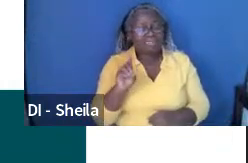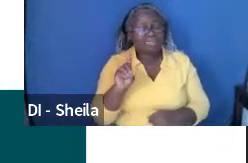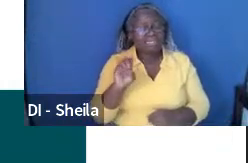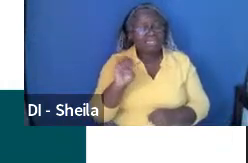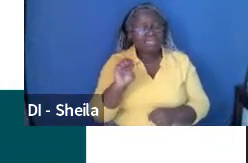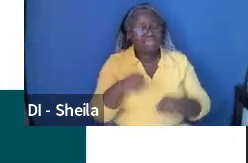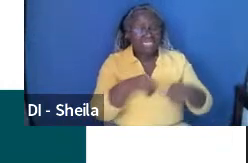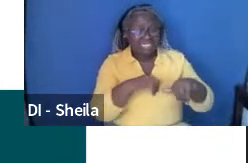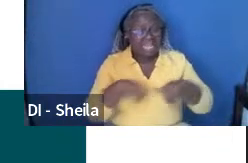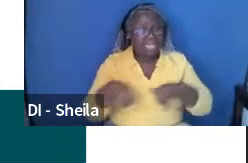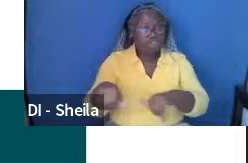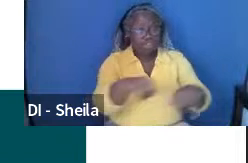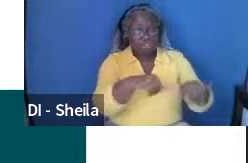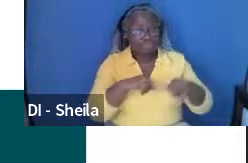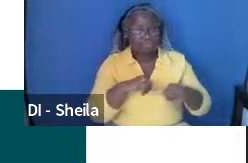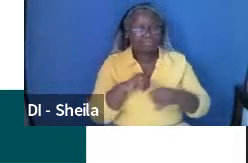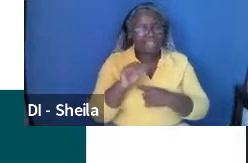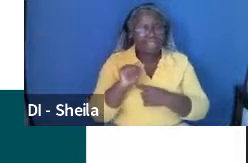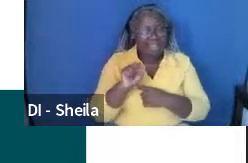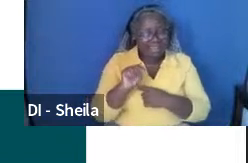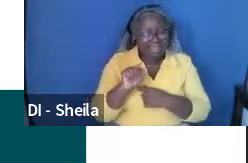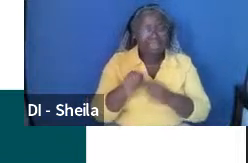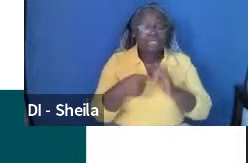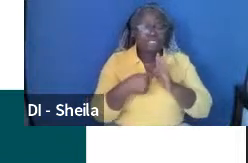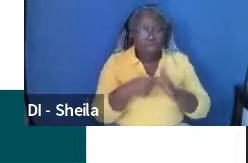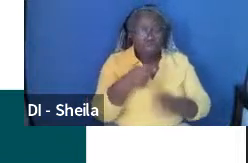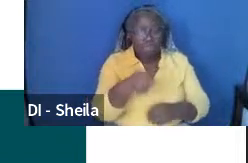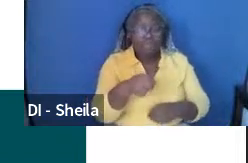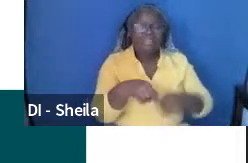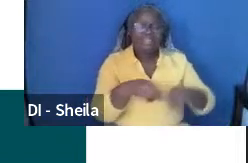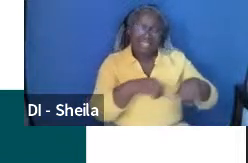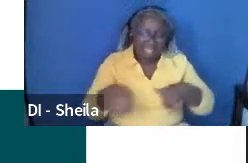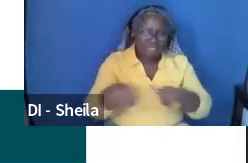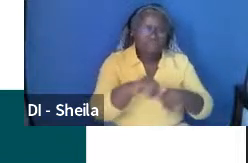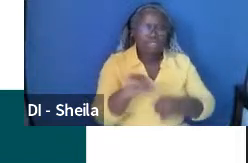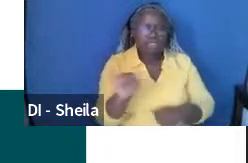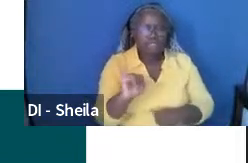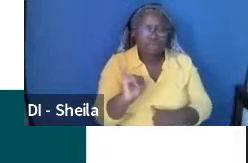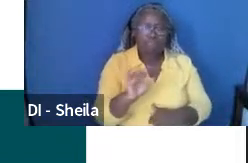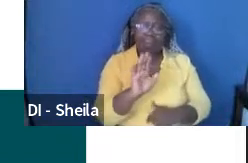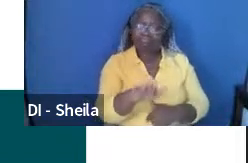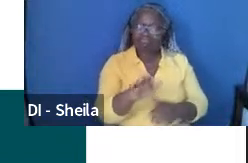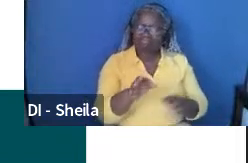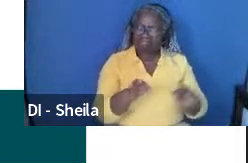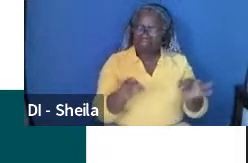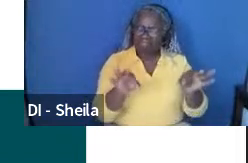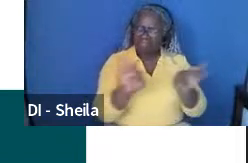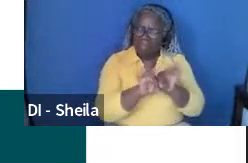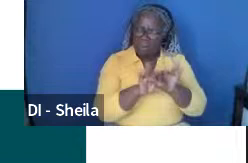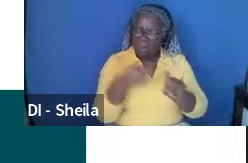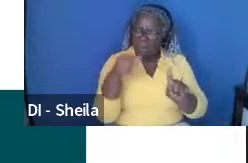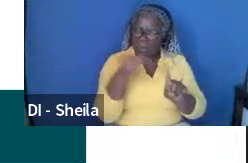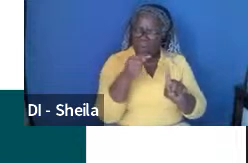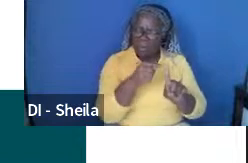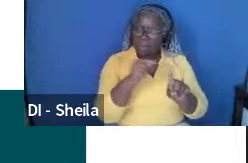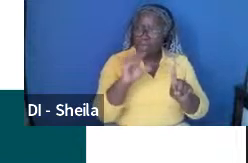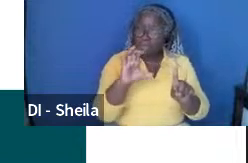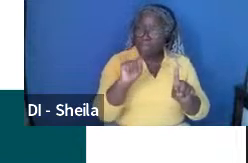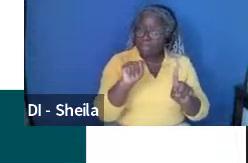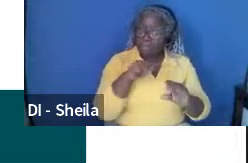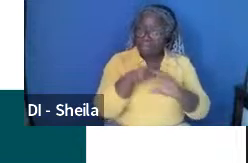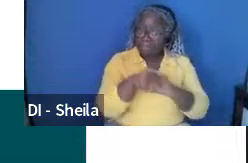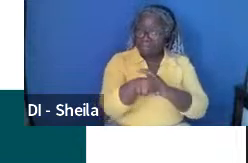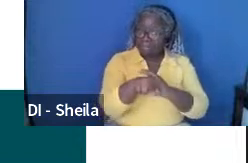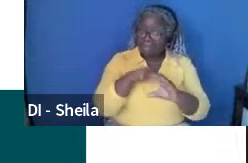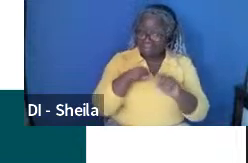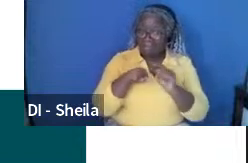this case, the CT scan, that element on the kind of T-shaped piece of equipment, that element can